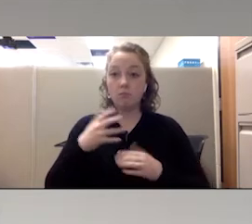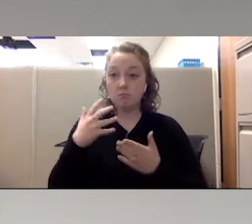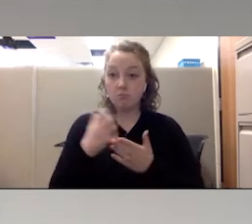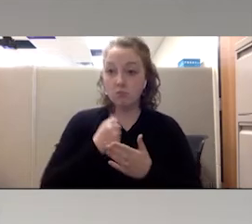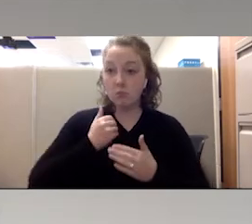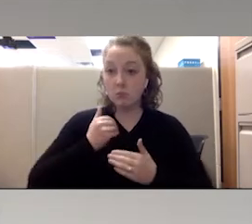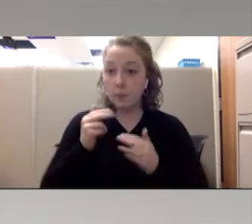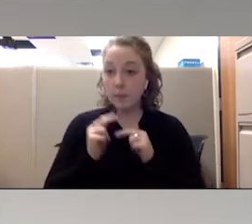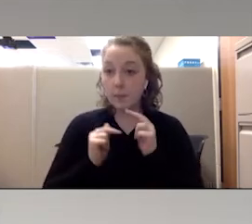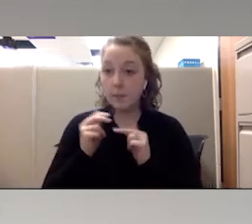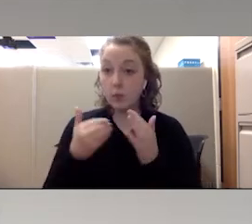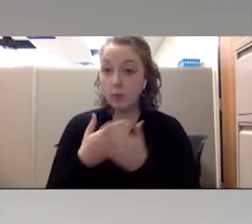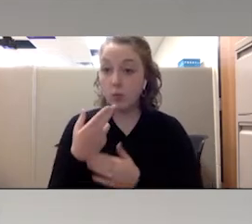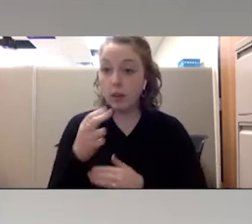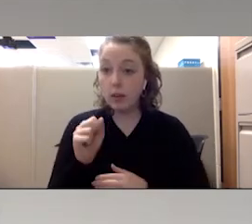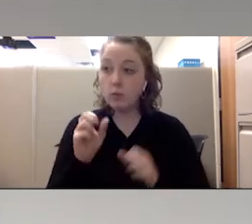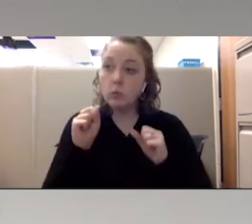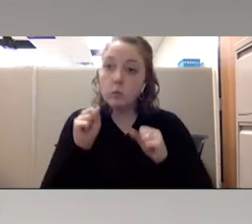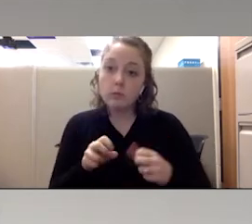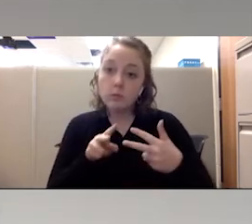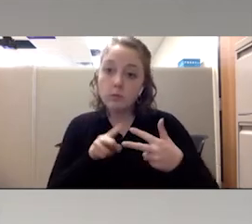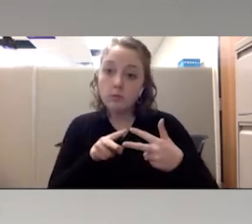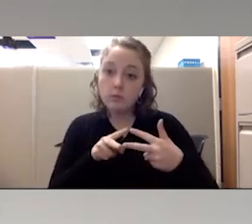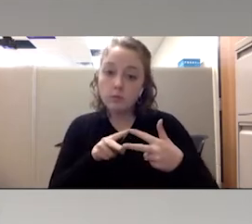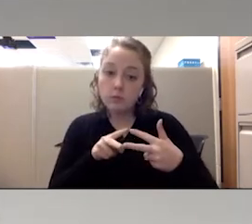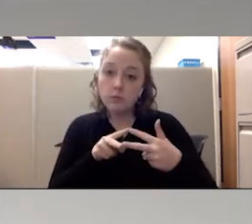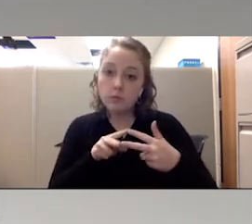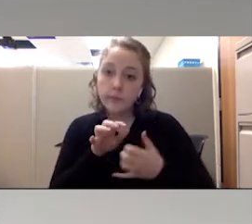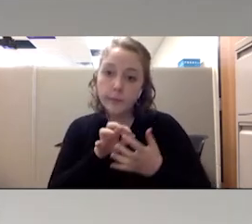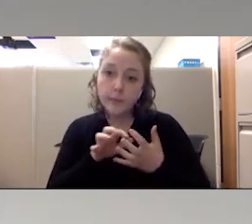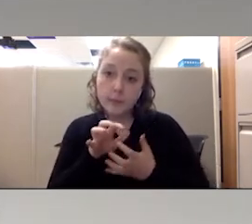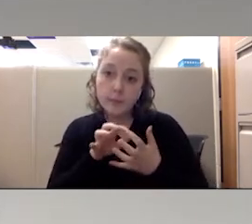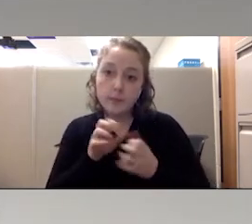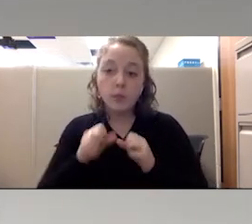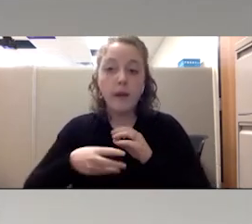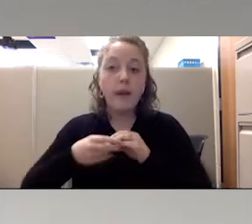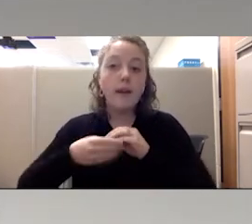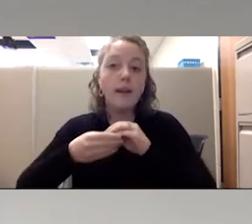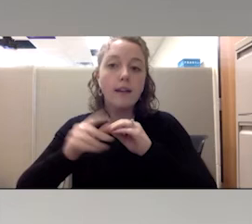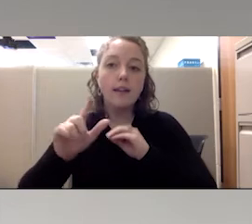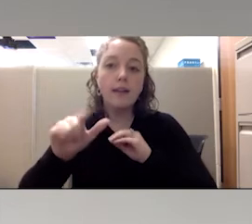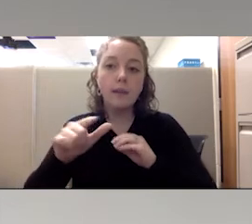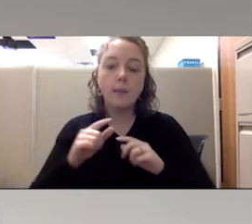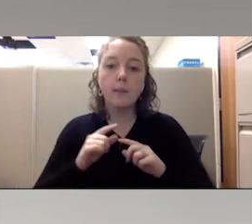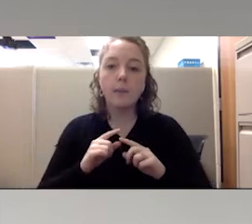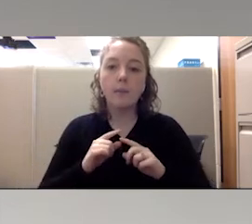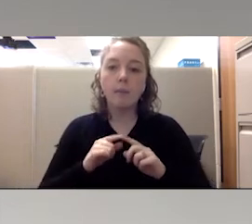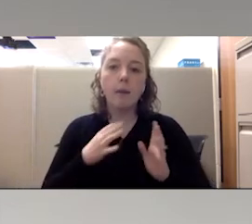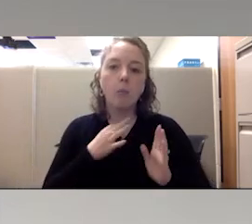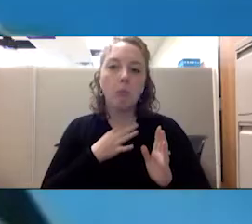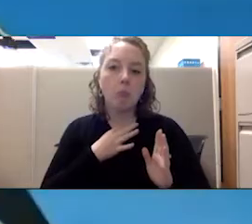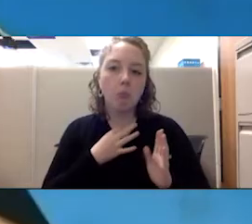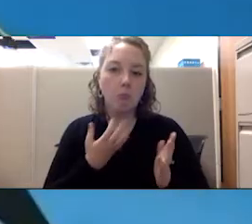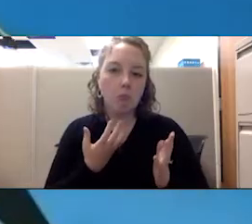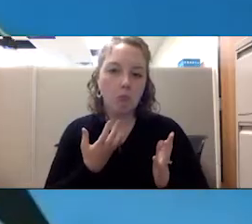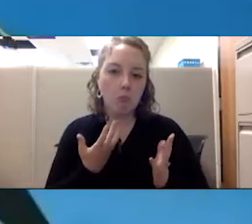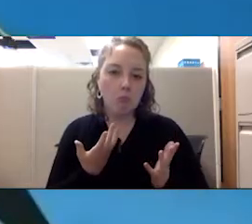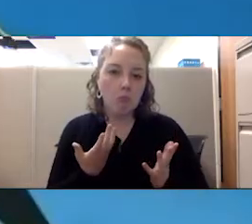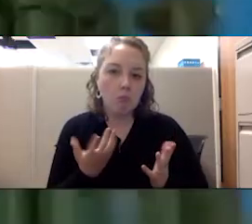a hybrid between option 2 and 3 and add some stuff later. But I was just curious I'll look the same way.